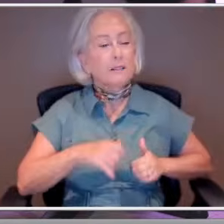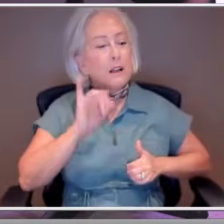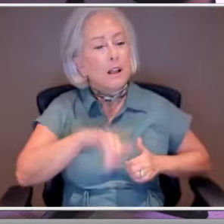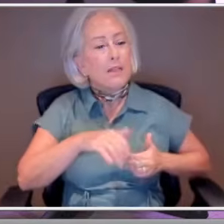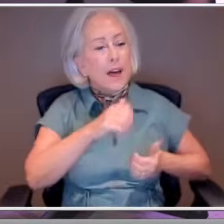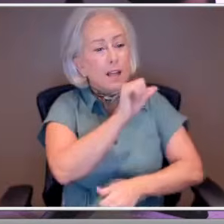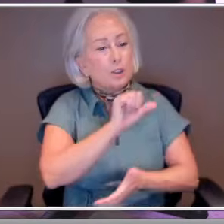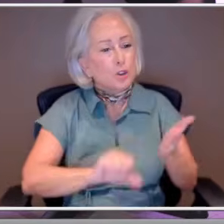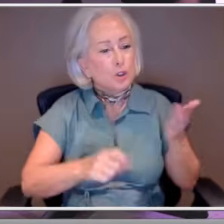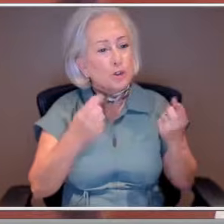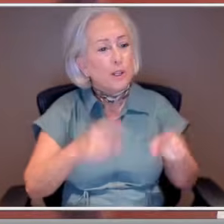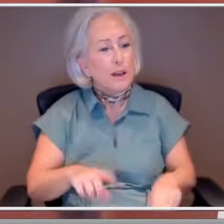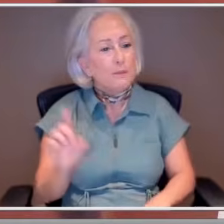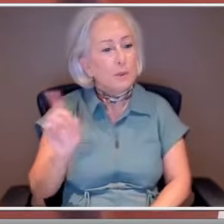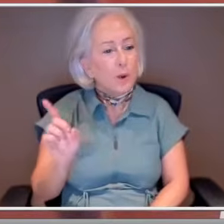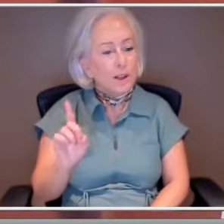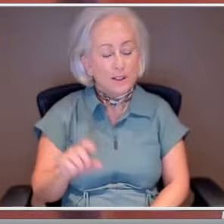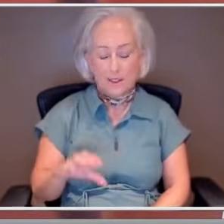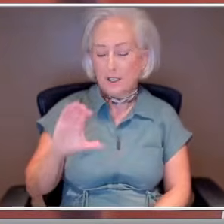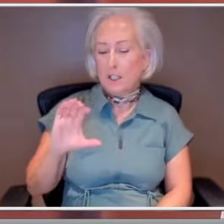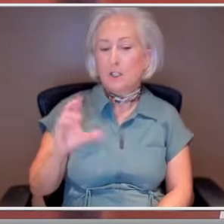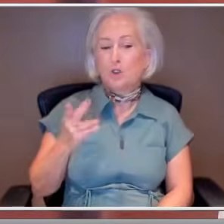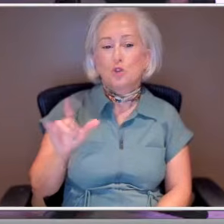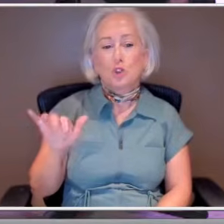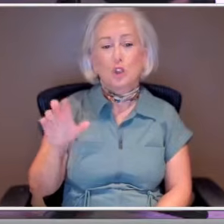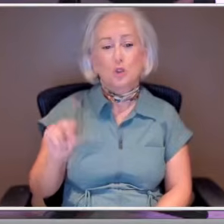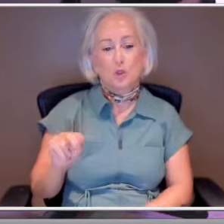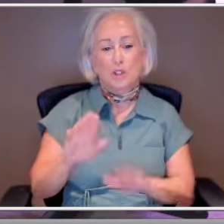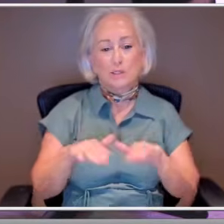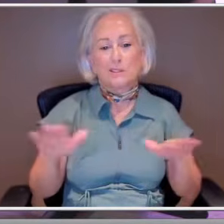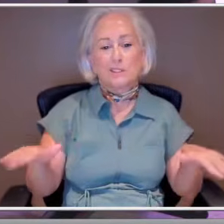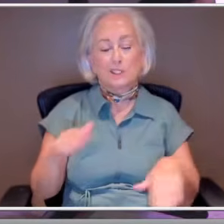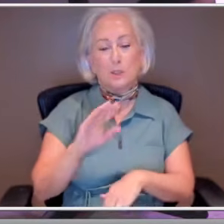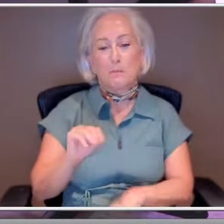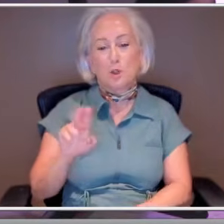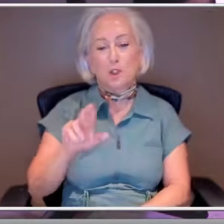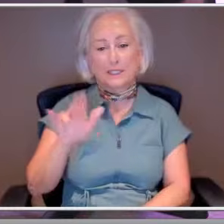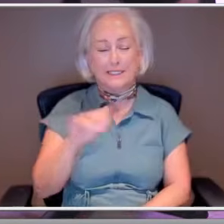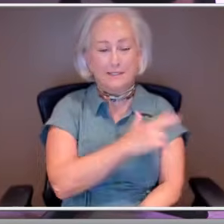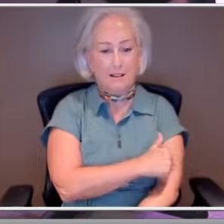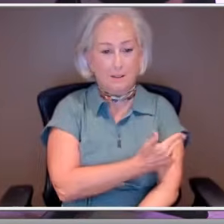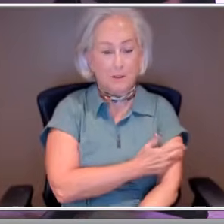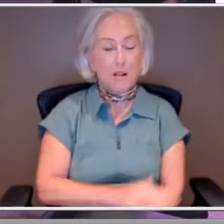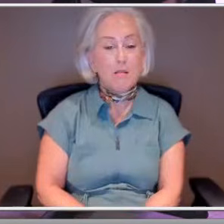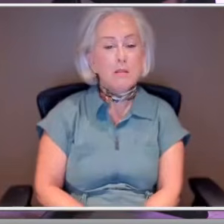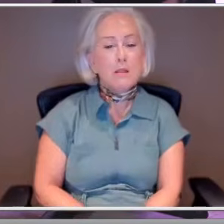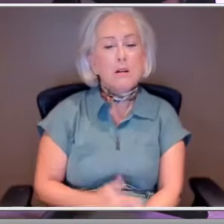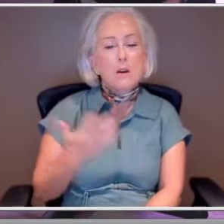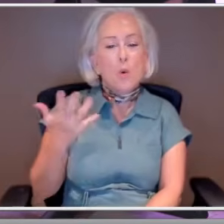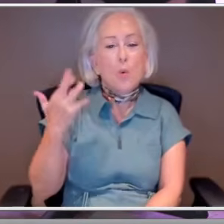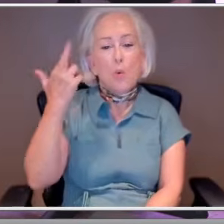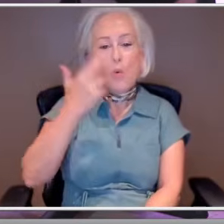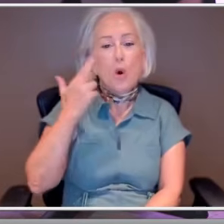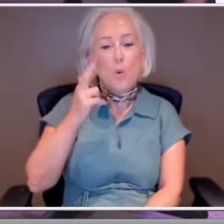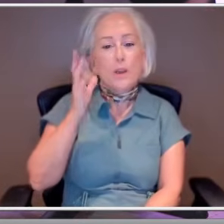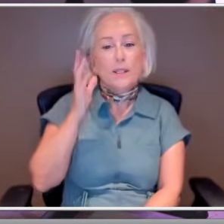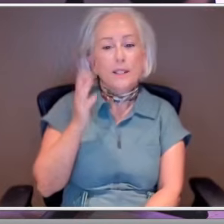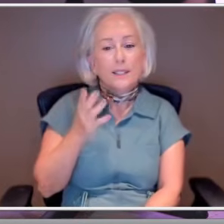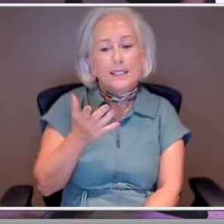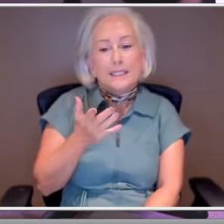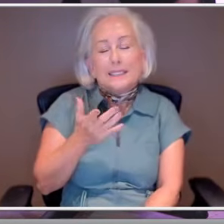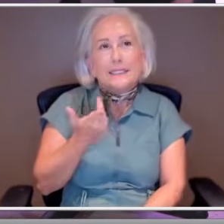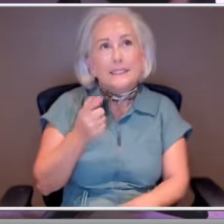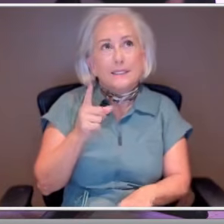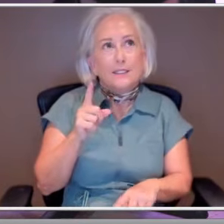was actually at Children's Mercy. Okay. And is there a reason, doctors, that they would do, I know you can't speak to this